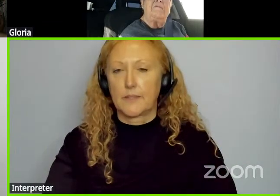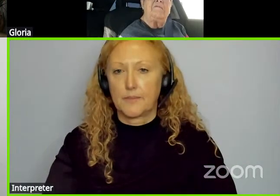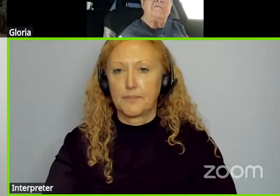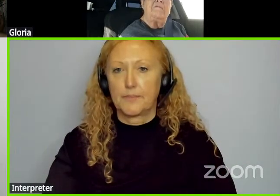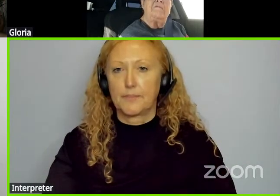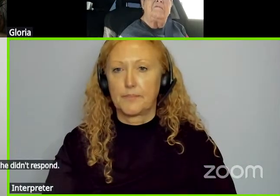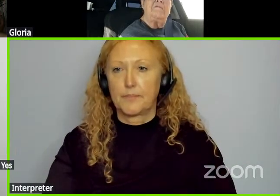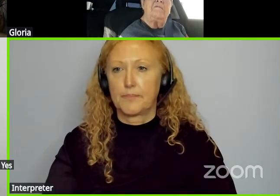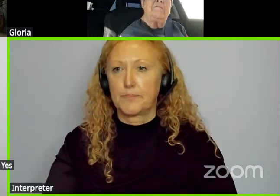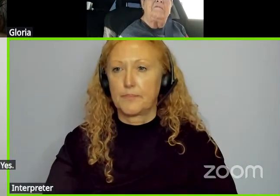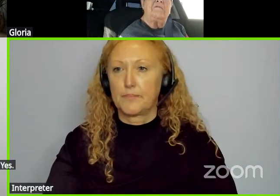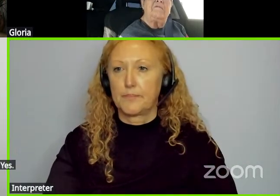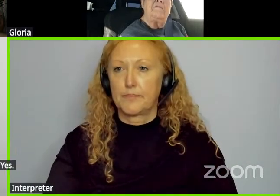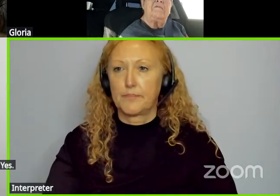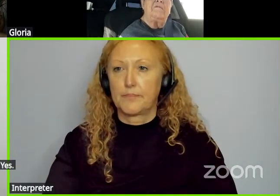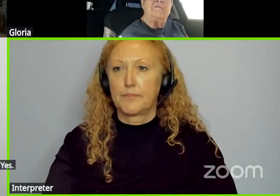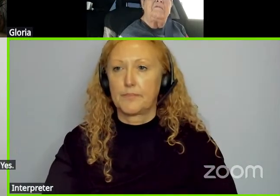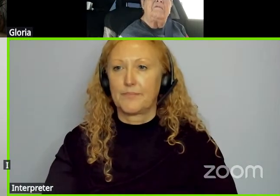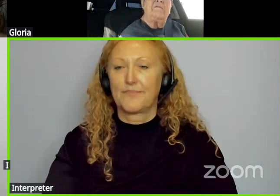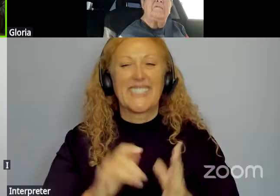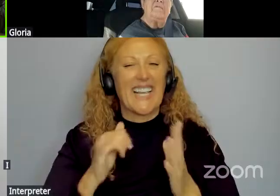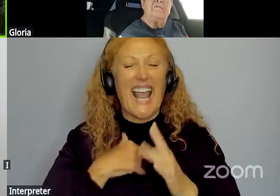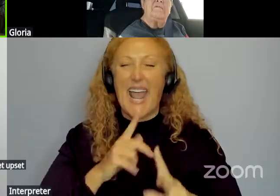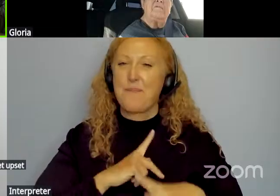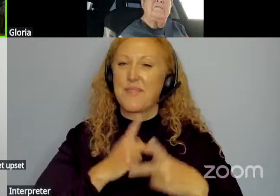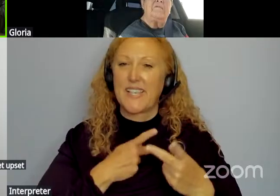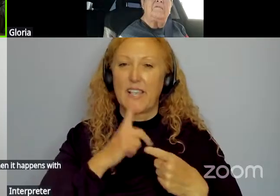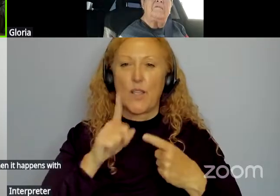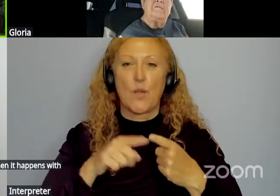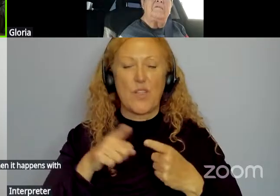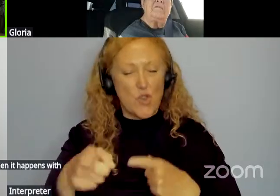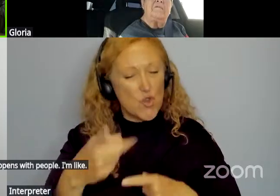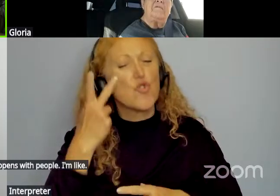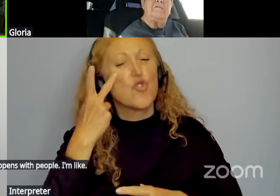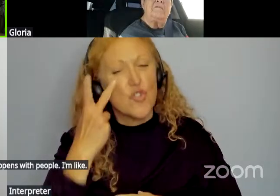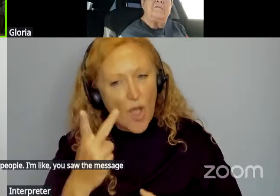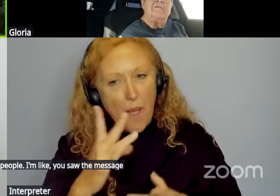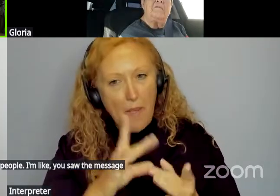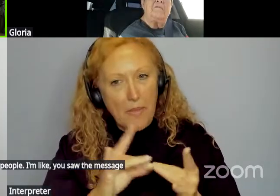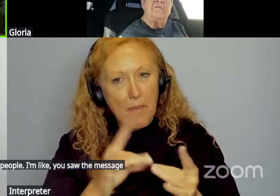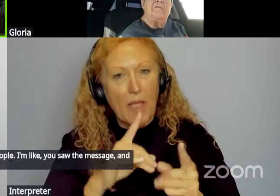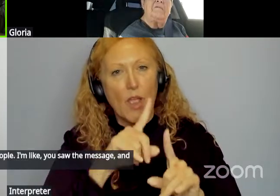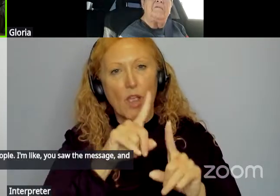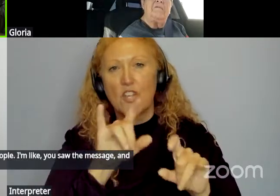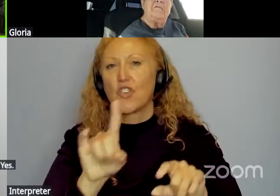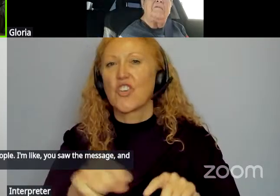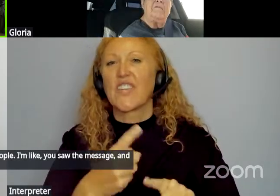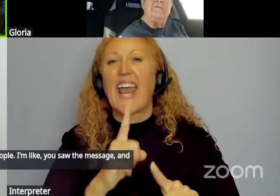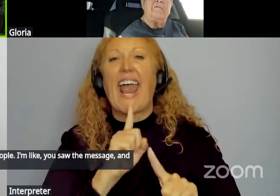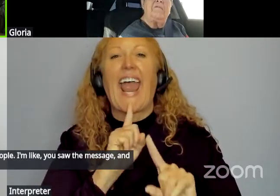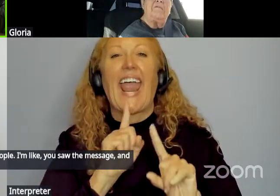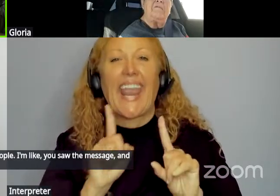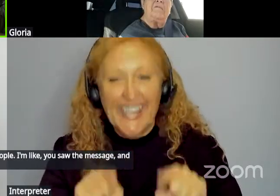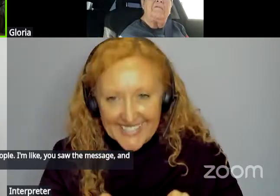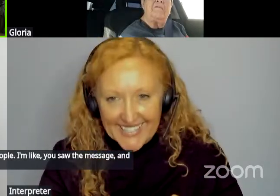Yes. I get upset when that happens with people. I'm like, you saw the message and it's a question. Answer the question.